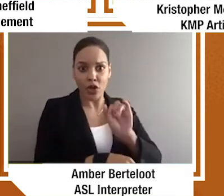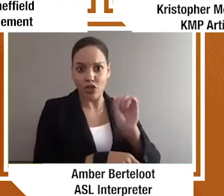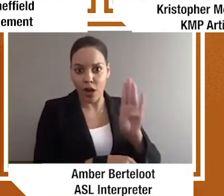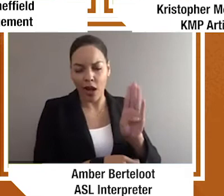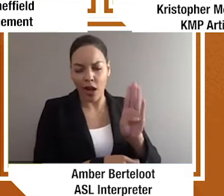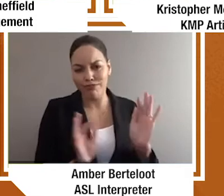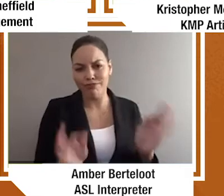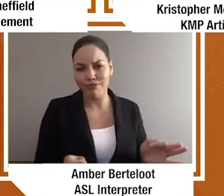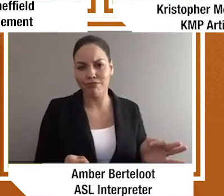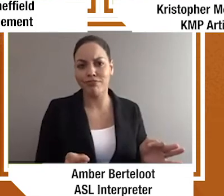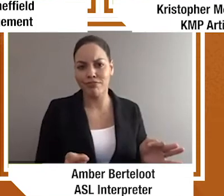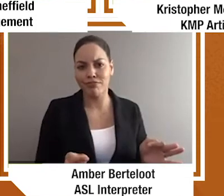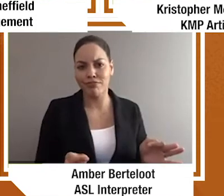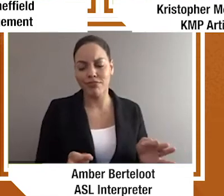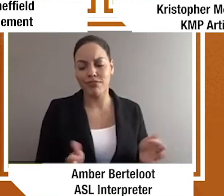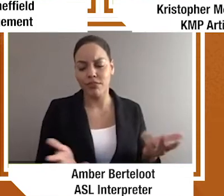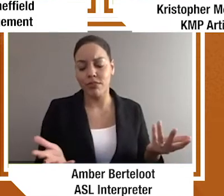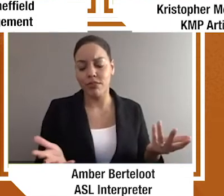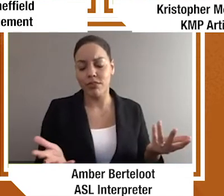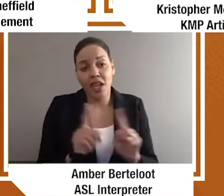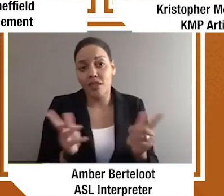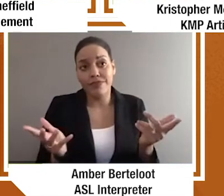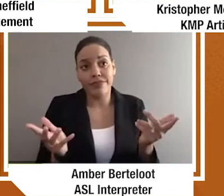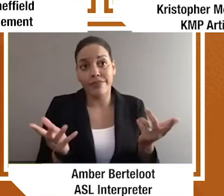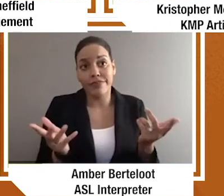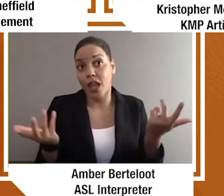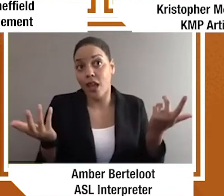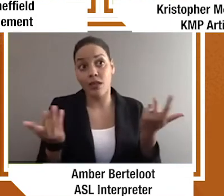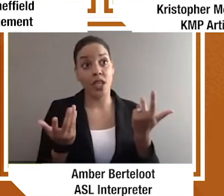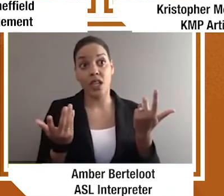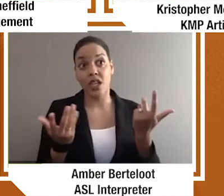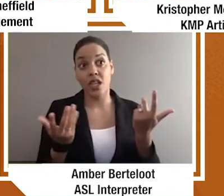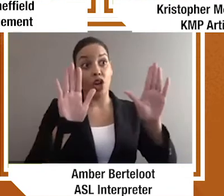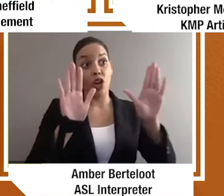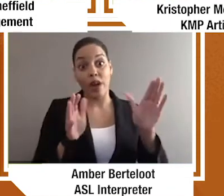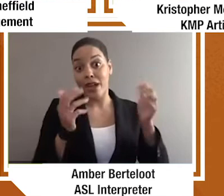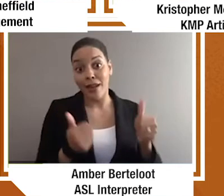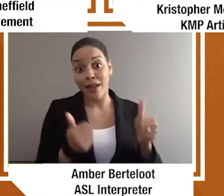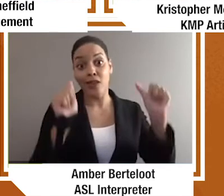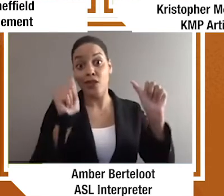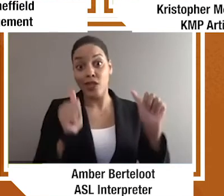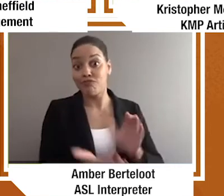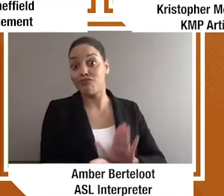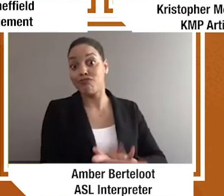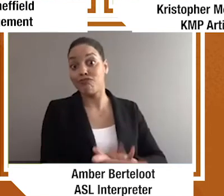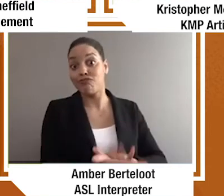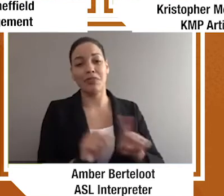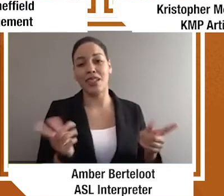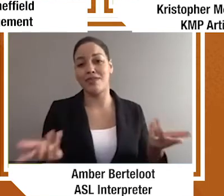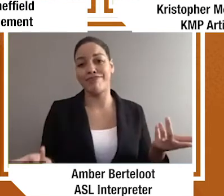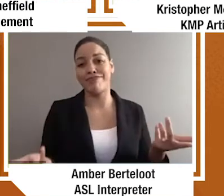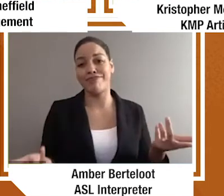But, you know, I was like, great effort, but it's a miss. It's a definite miss. You really should have done